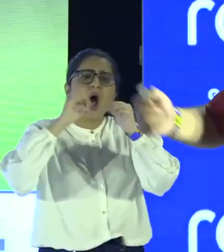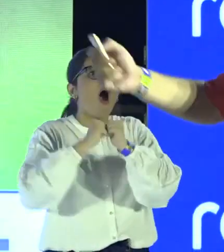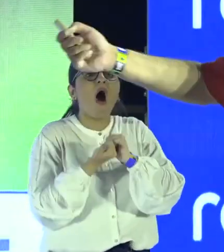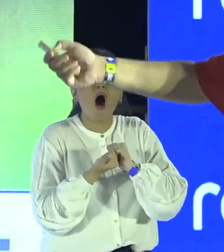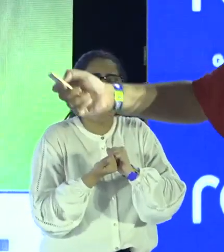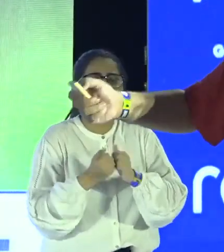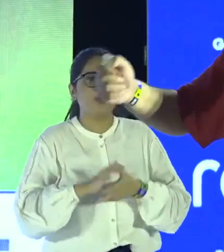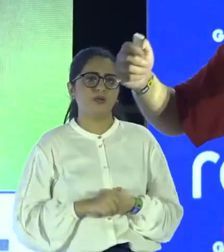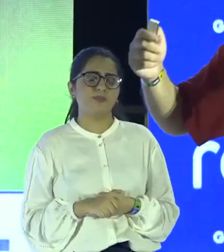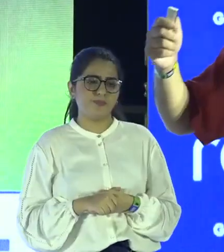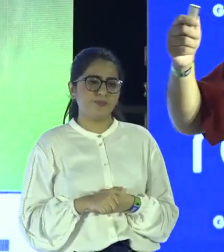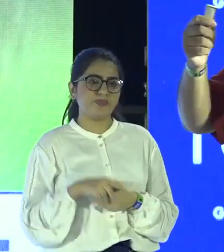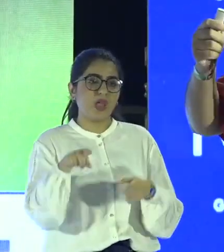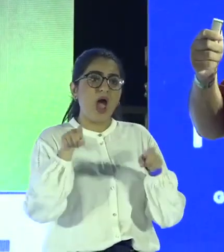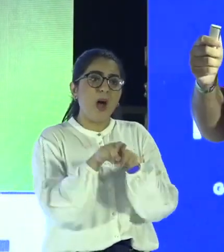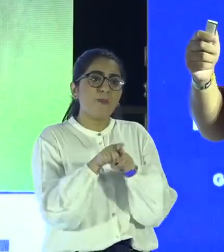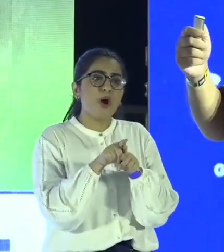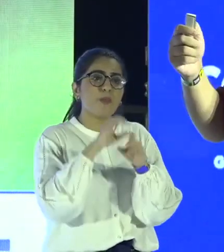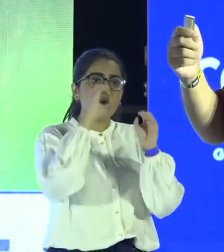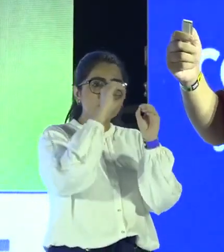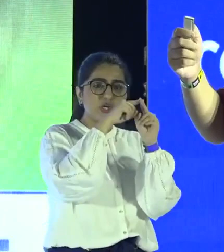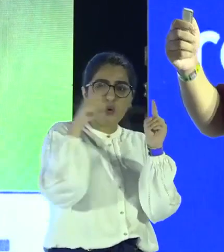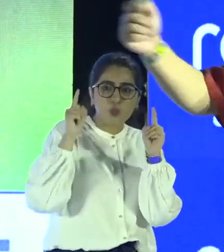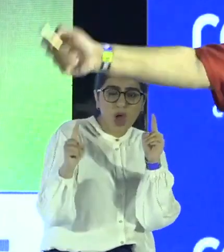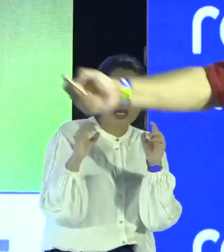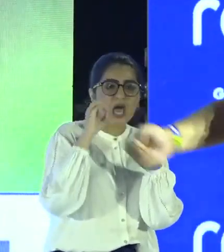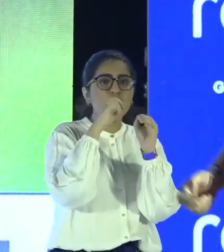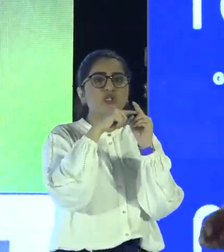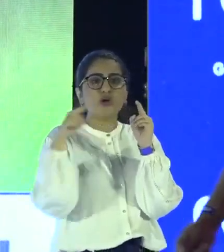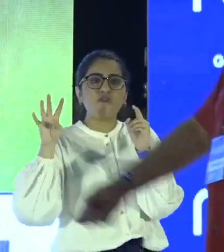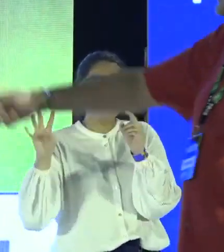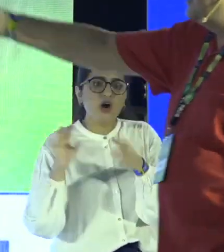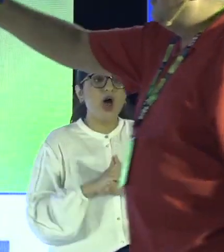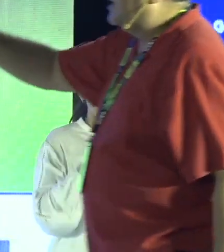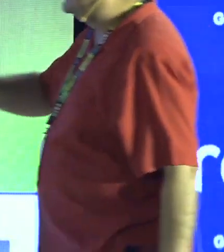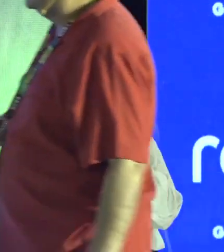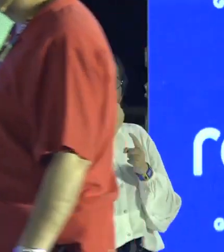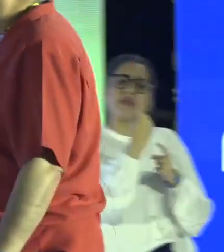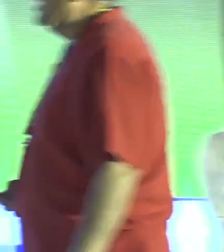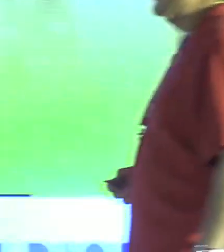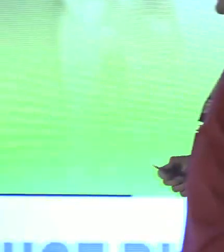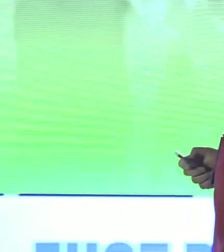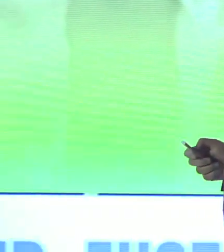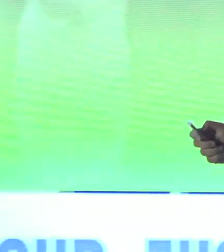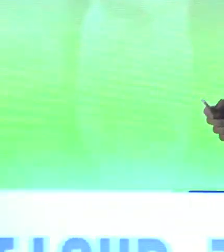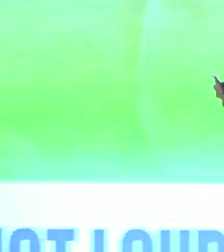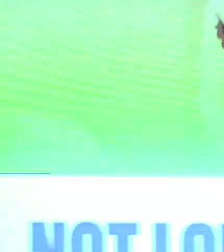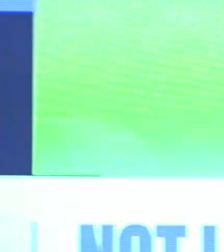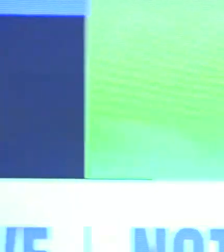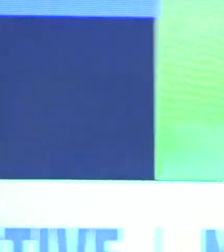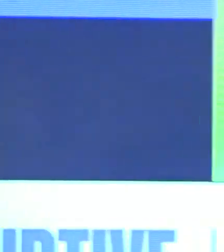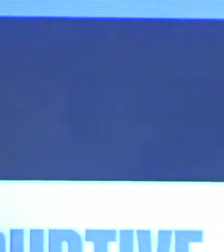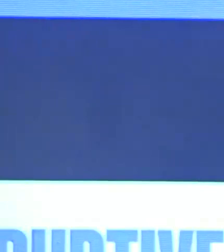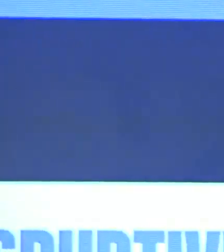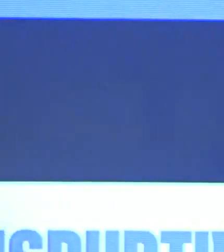nearly always goes up. It's a number between 0 and 1. 0 is totally bad. 1 is totally perfect. Pakistan is about 152nd.